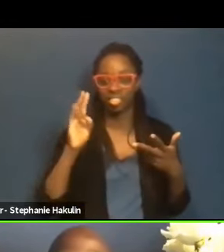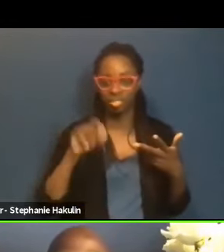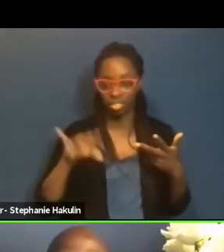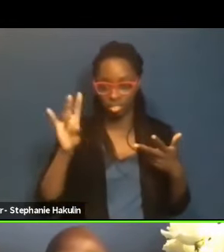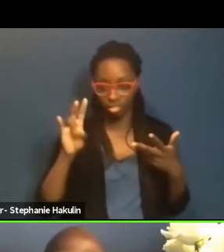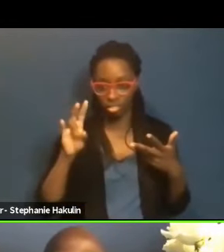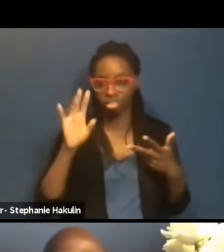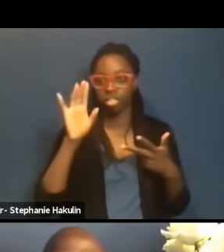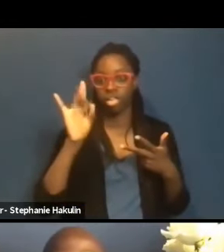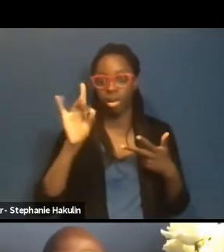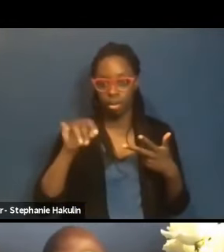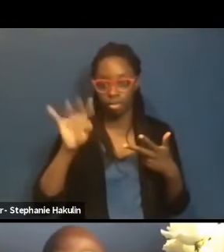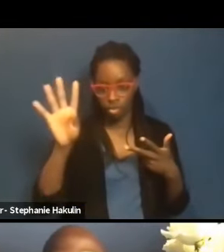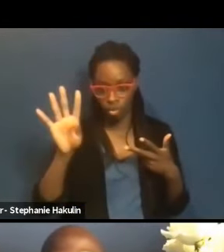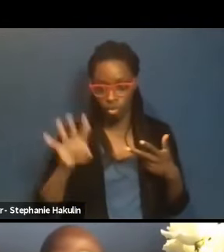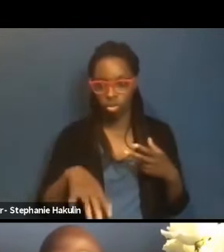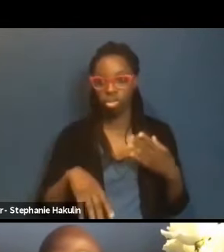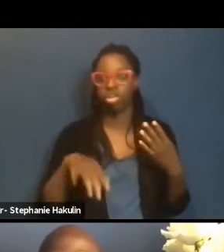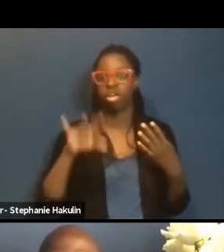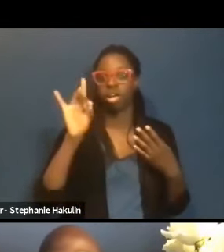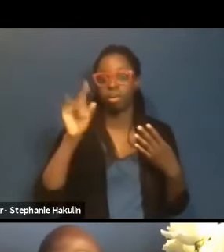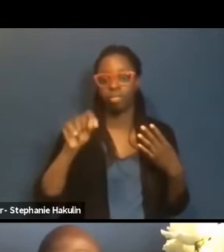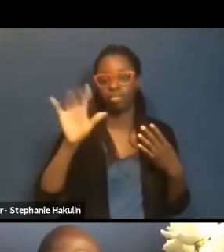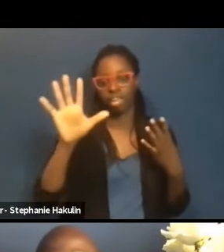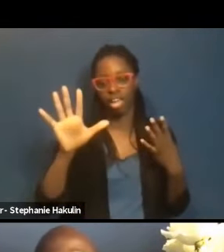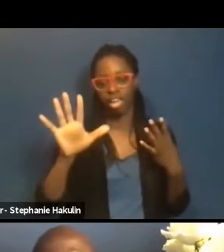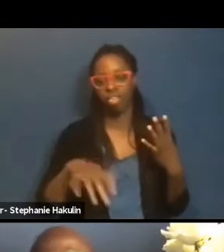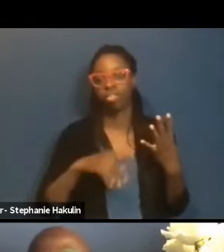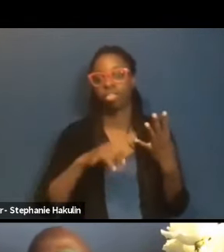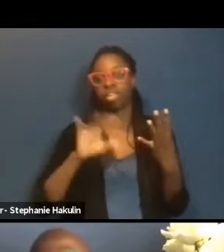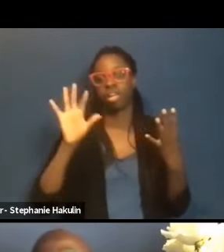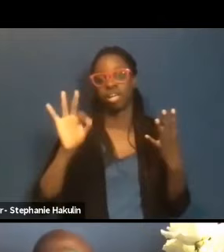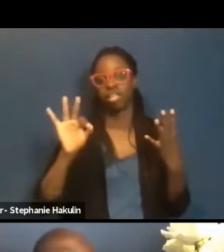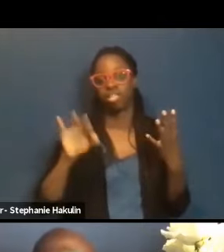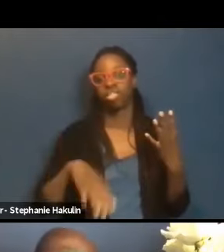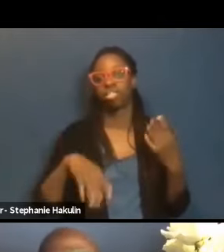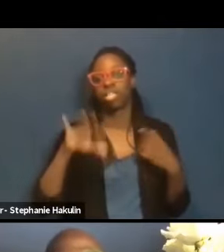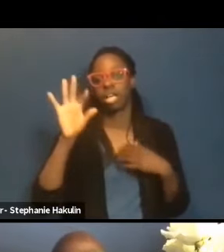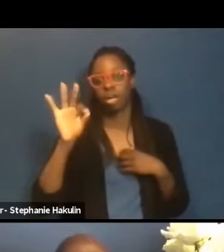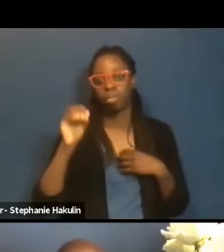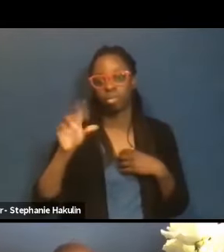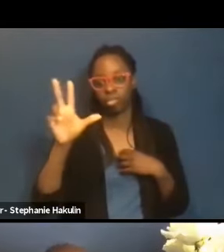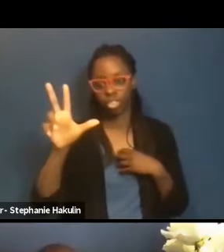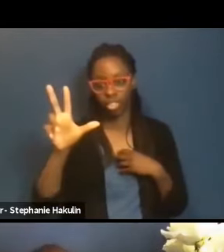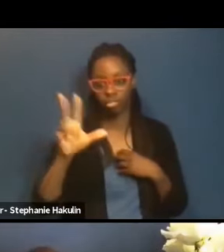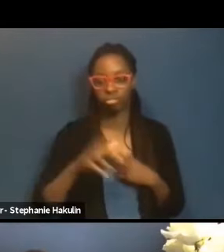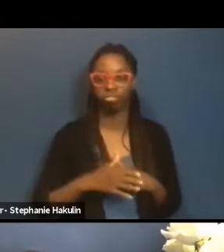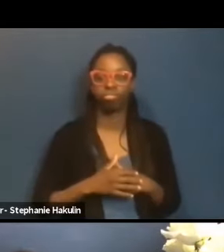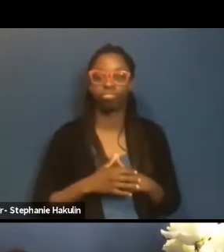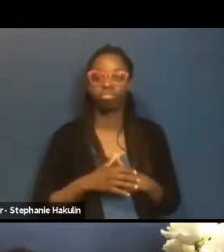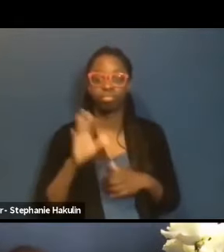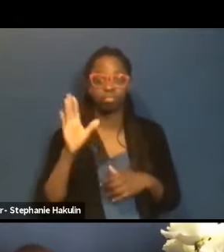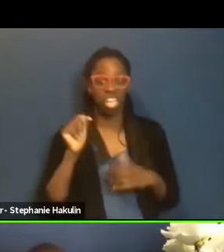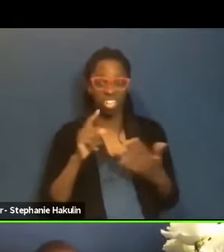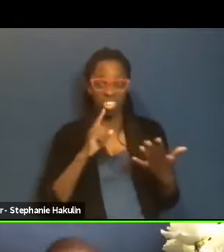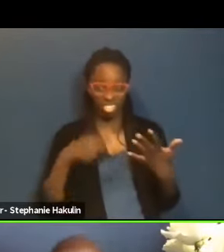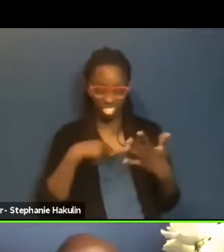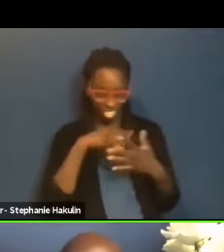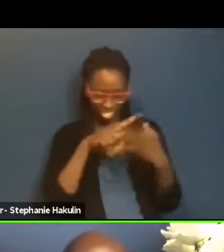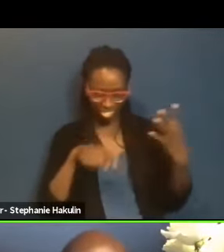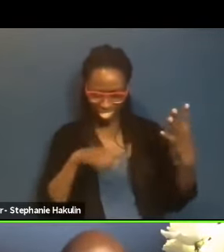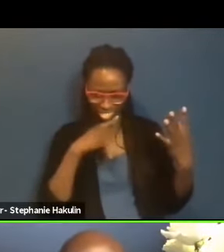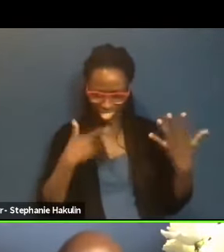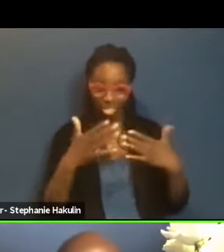an 8.5, a 9, and a 9.3, y'all. But that don't make no sense. Give it up for LA, y'all. Give it up for